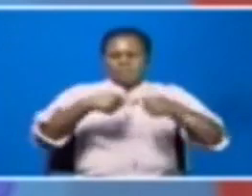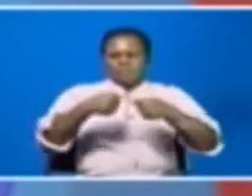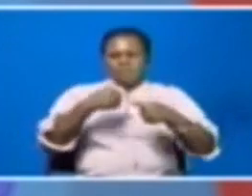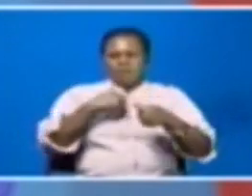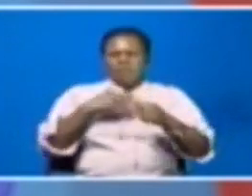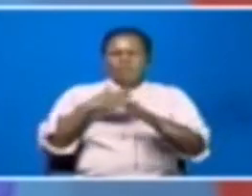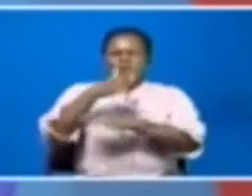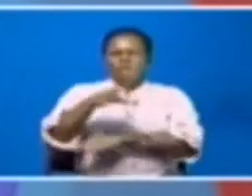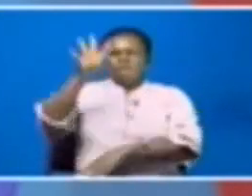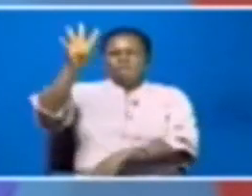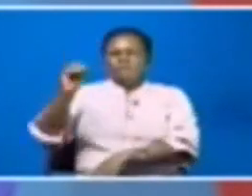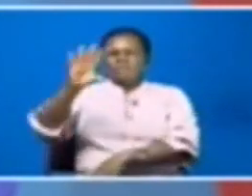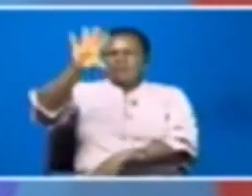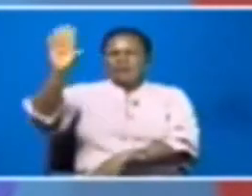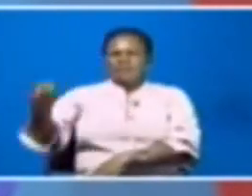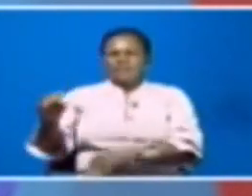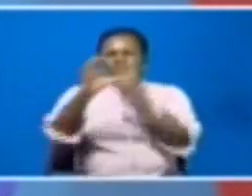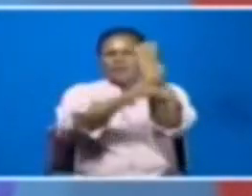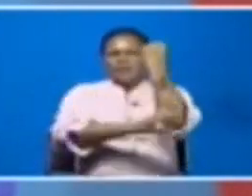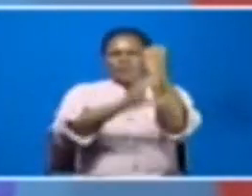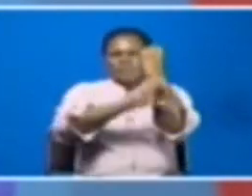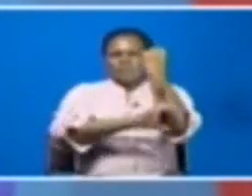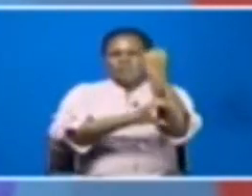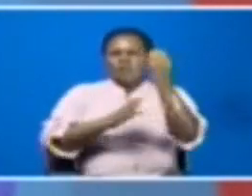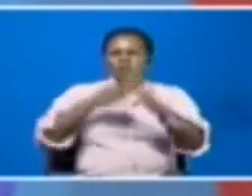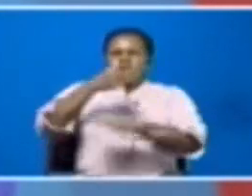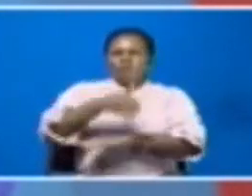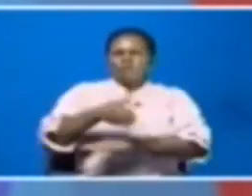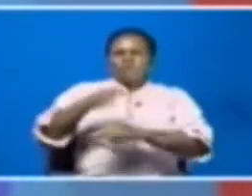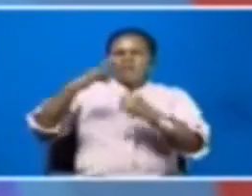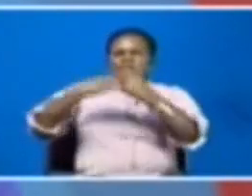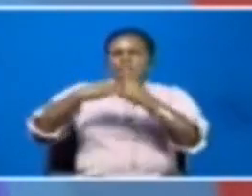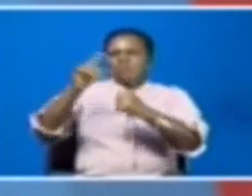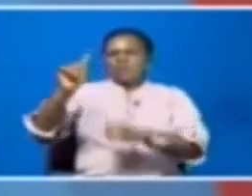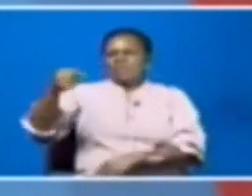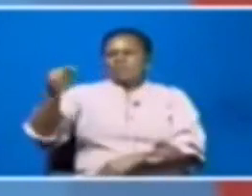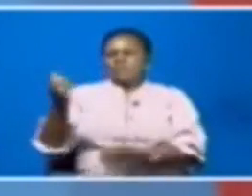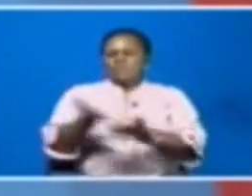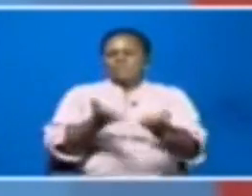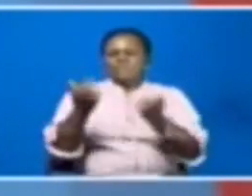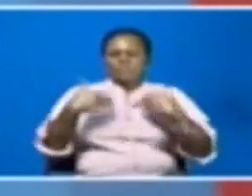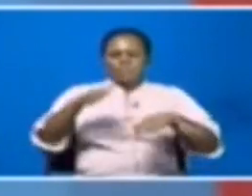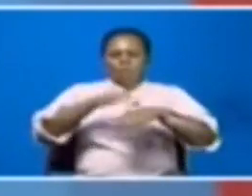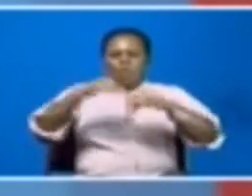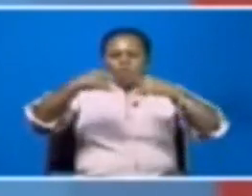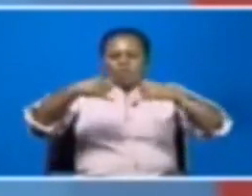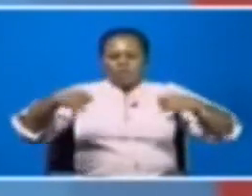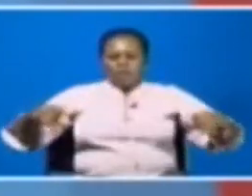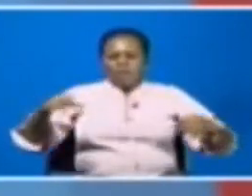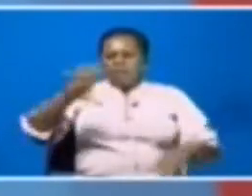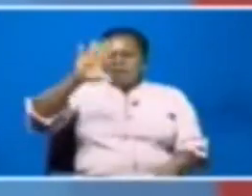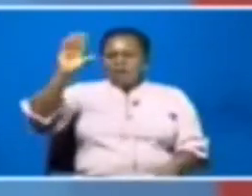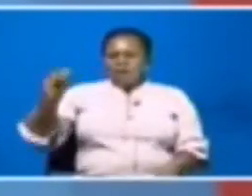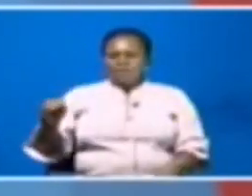in over 14 African countries with more than 81,000 active sellers transacting online. Now, the